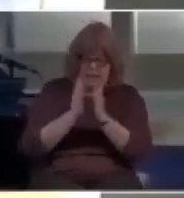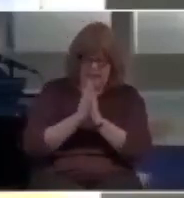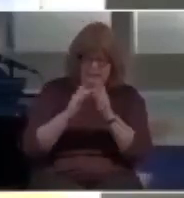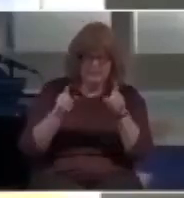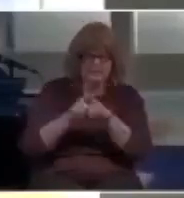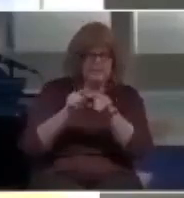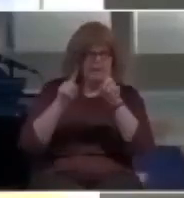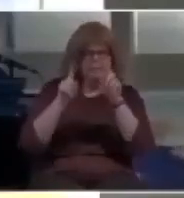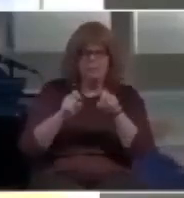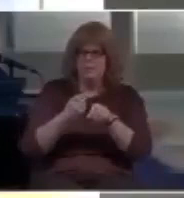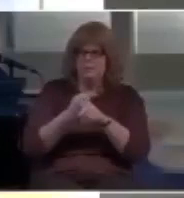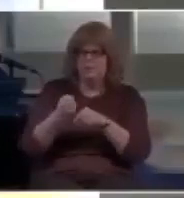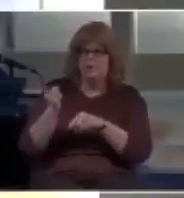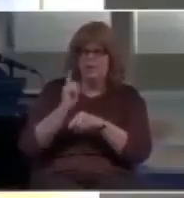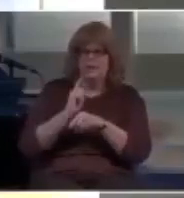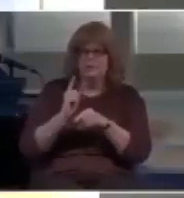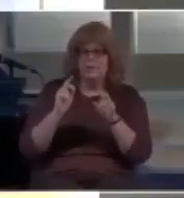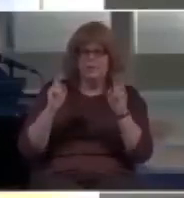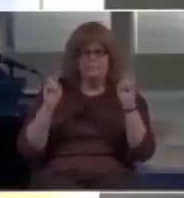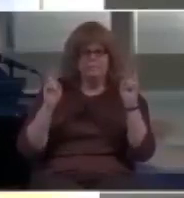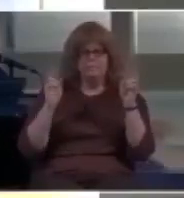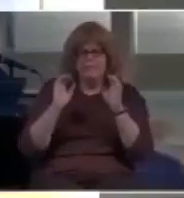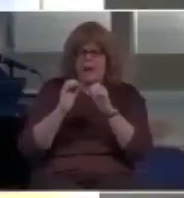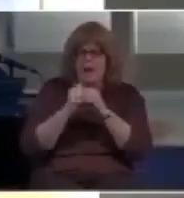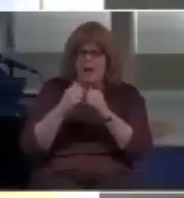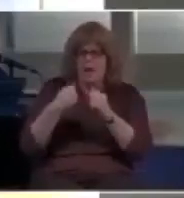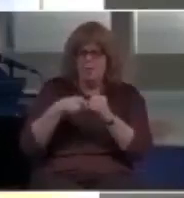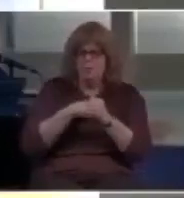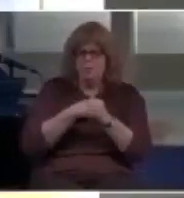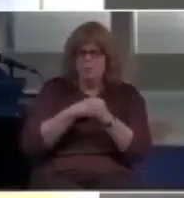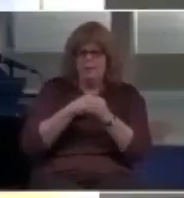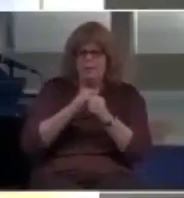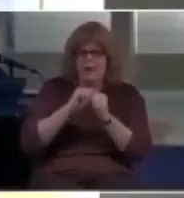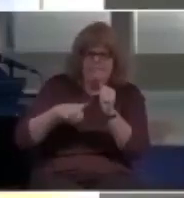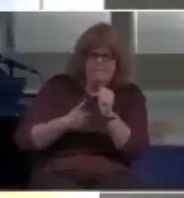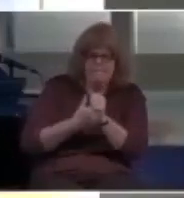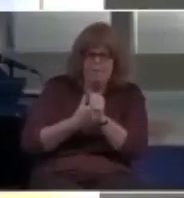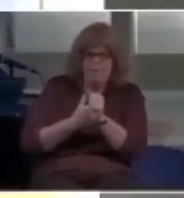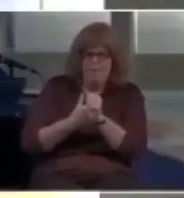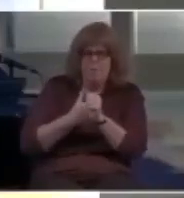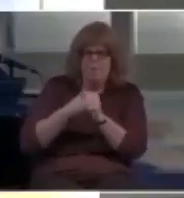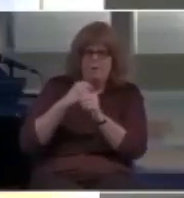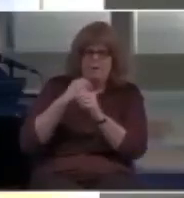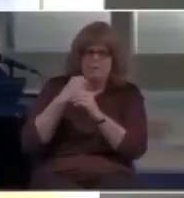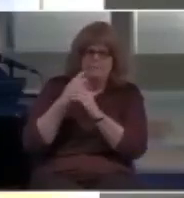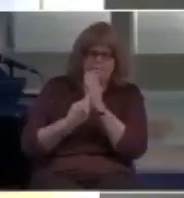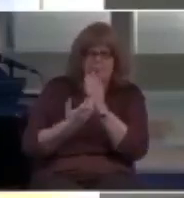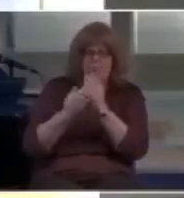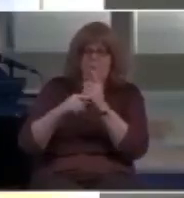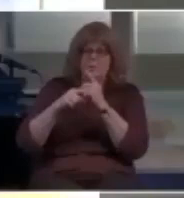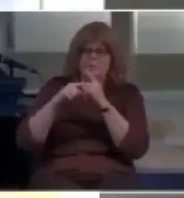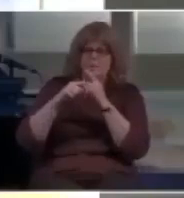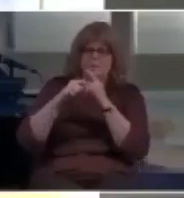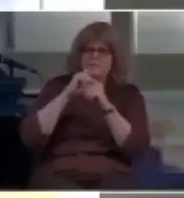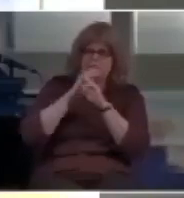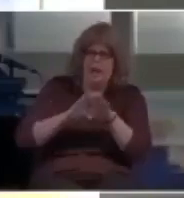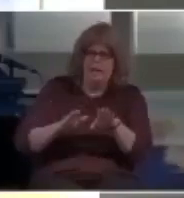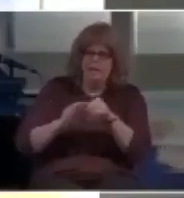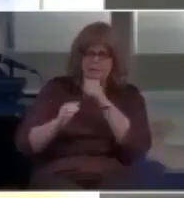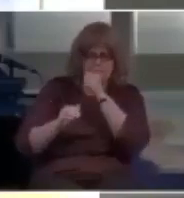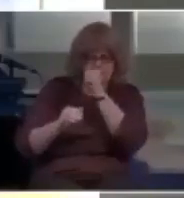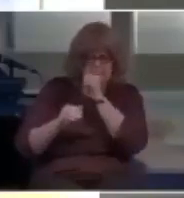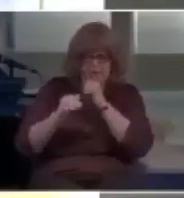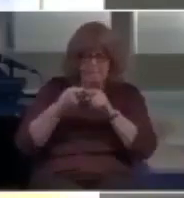that we asked last week, which is how do we keep from getting swept up into or silenced by the spiritual